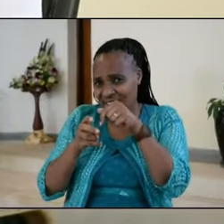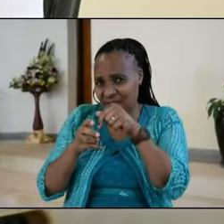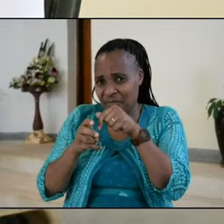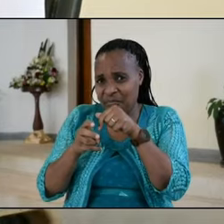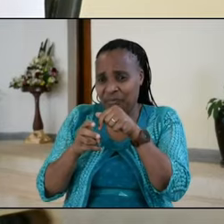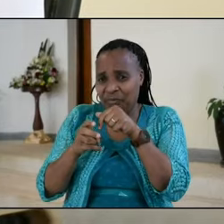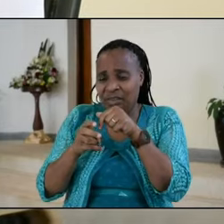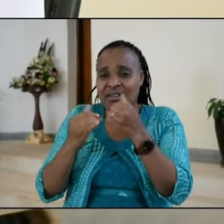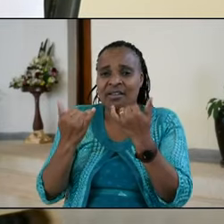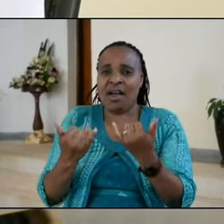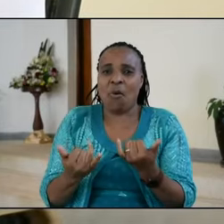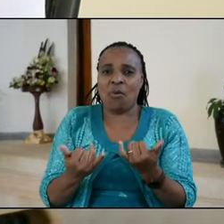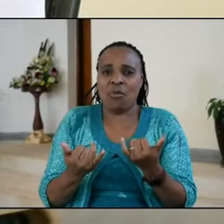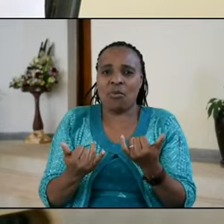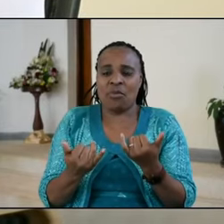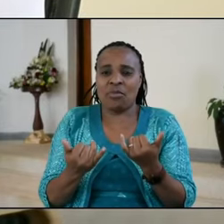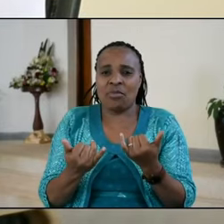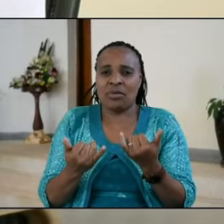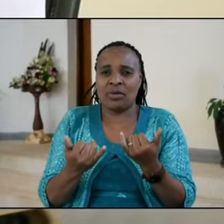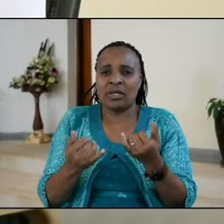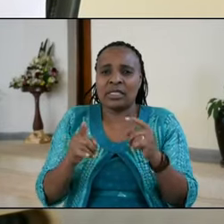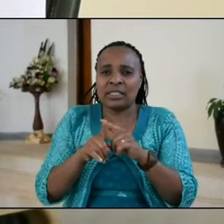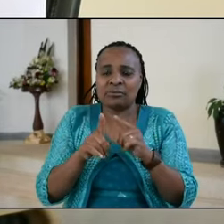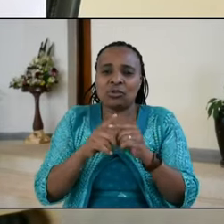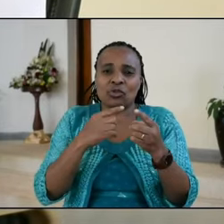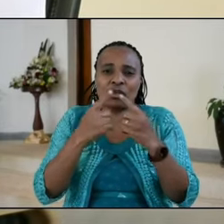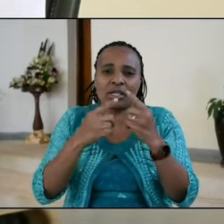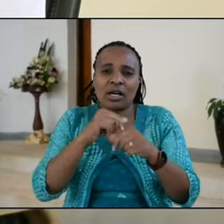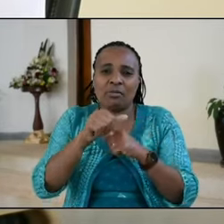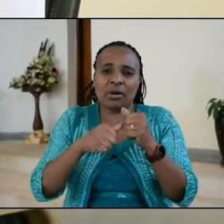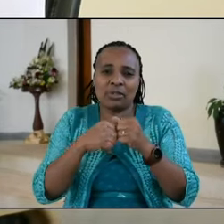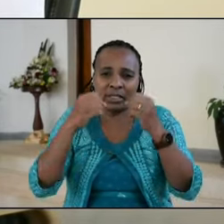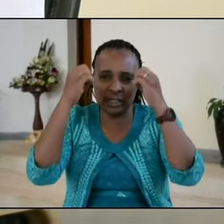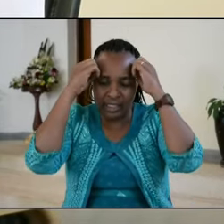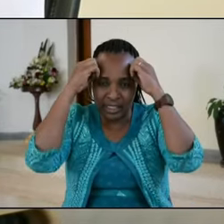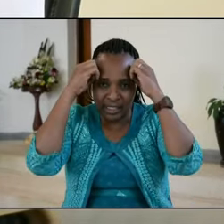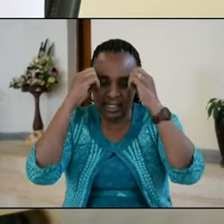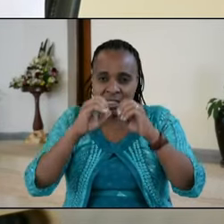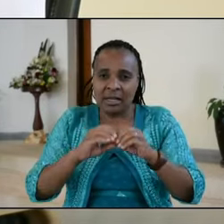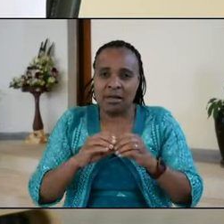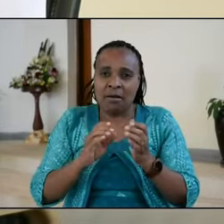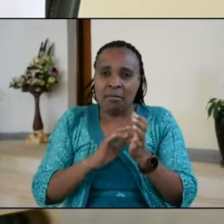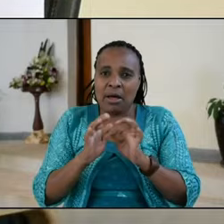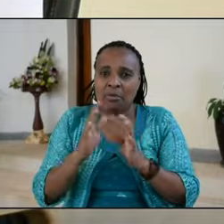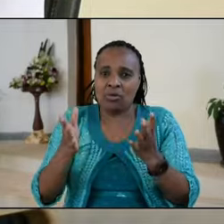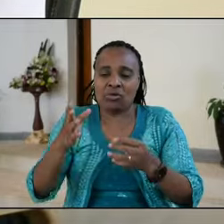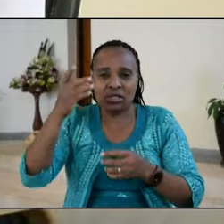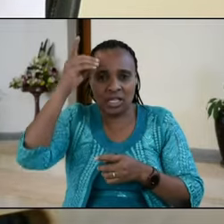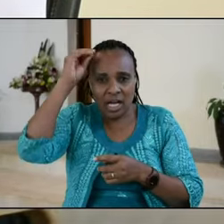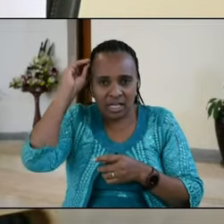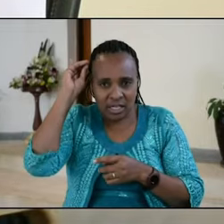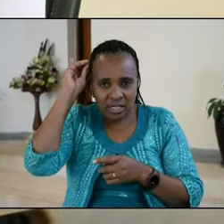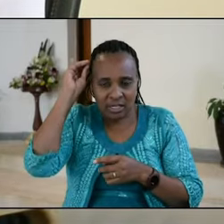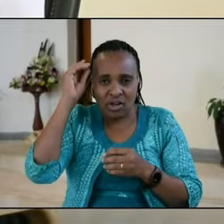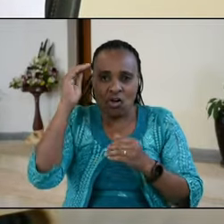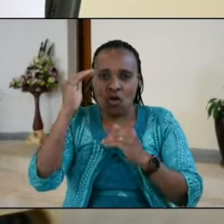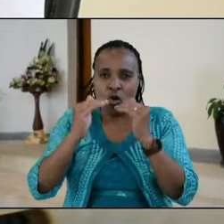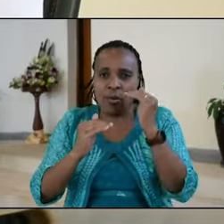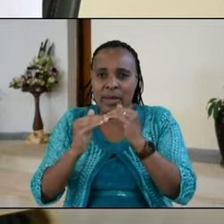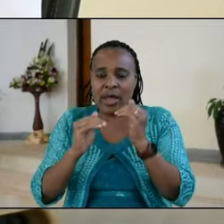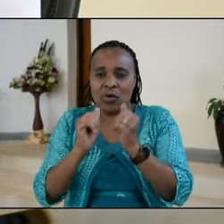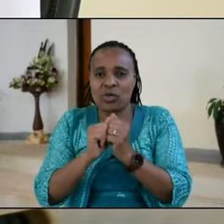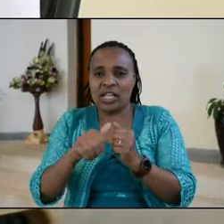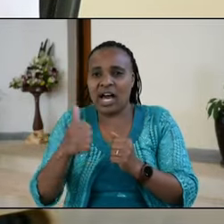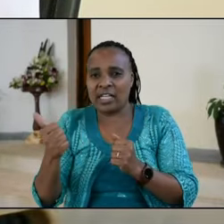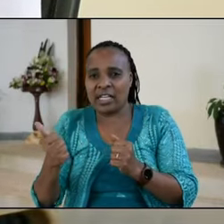Now, as you were even talking about studying the book of Daniel, or now comparing it to various parts